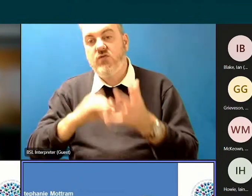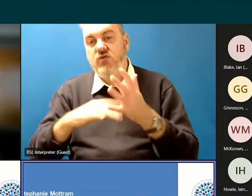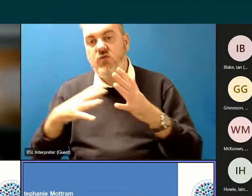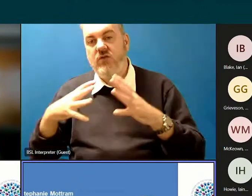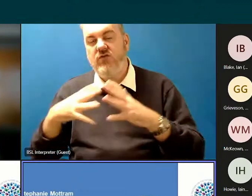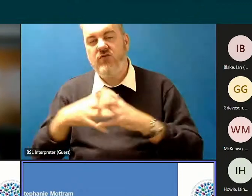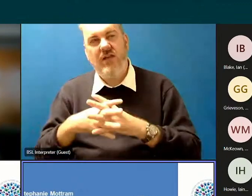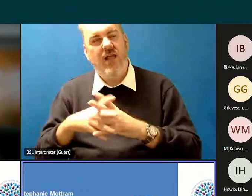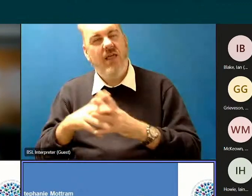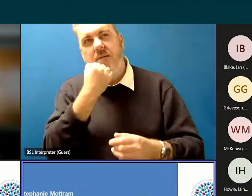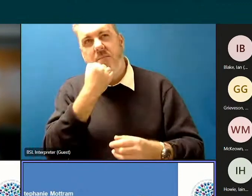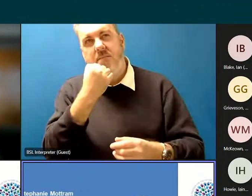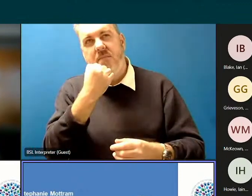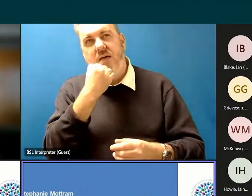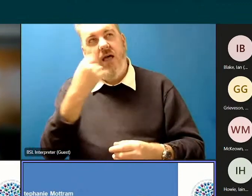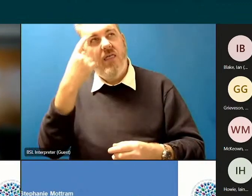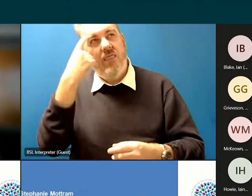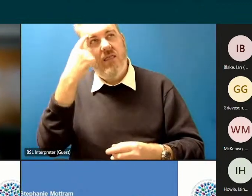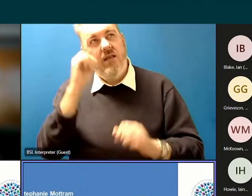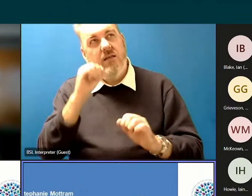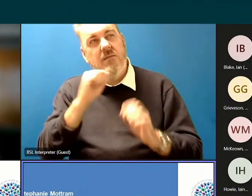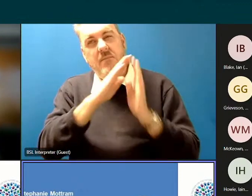for Stewartry for them beds, I think